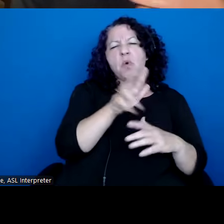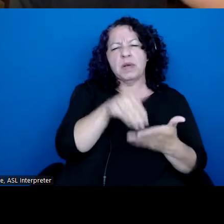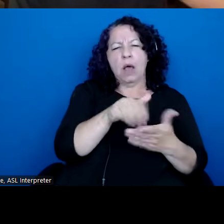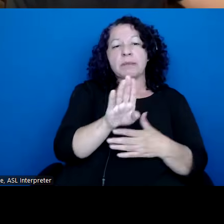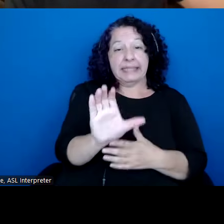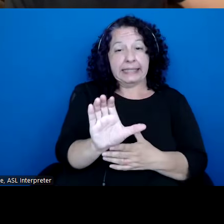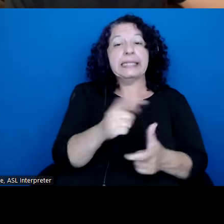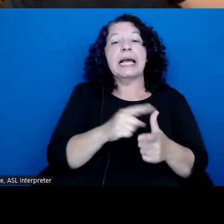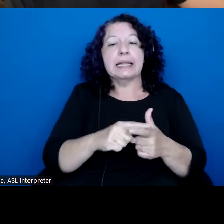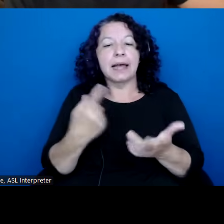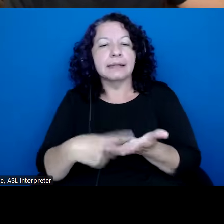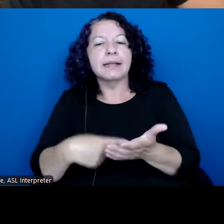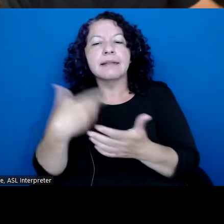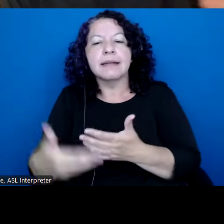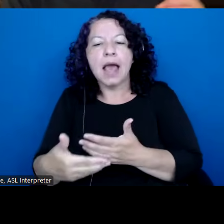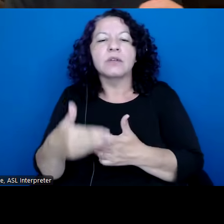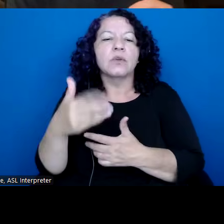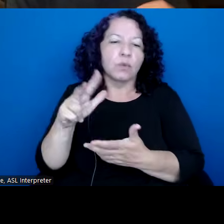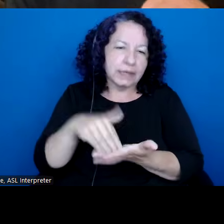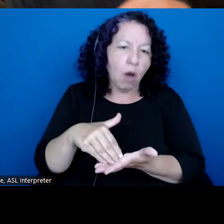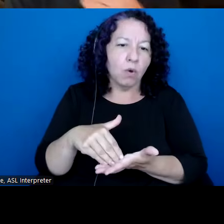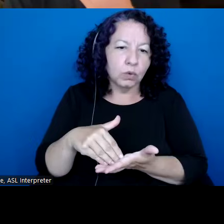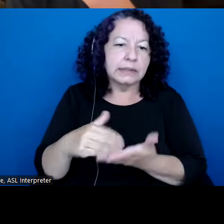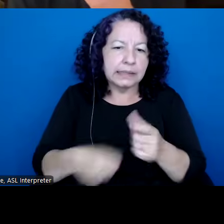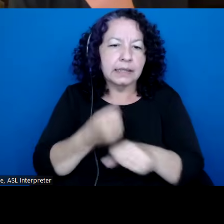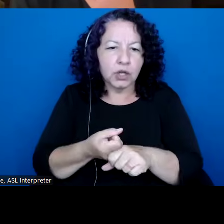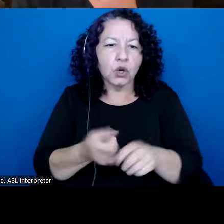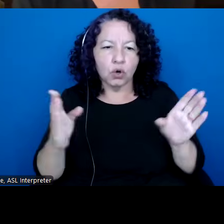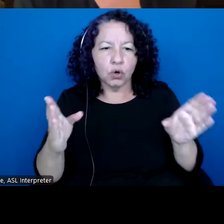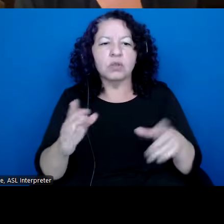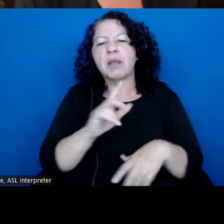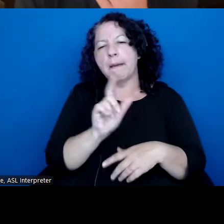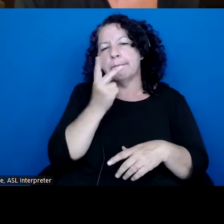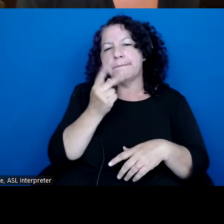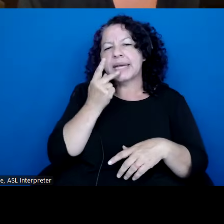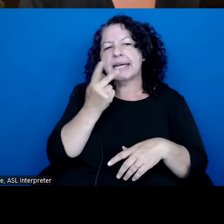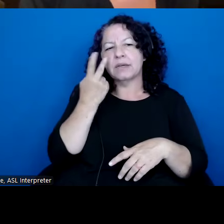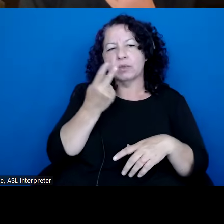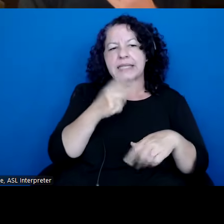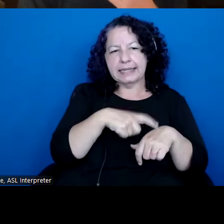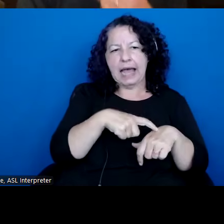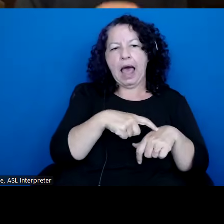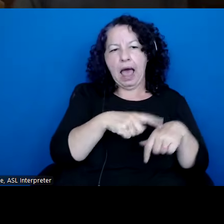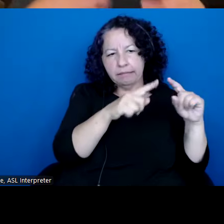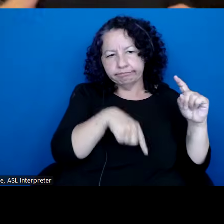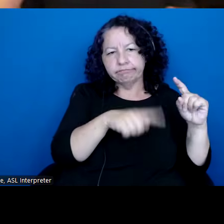basically covers the next 3 millennia. And that's what you see in pink over on the left side there. And I do quite a lot of sort